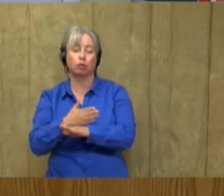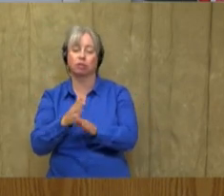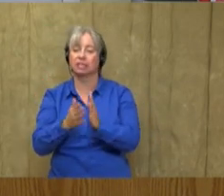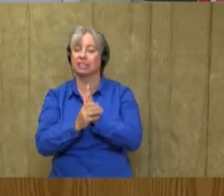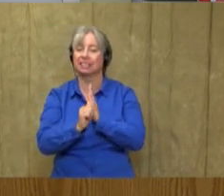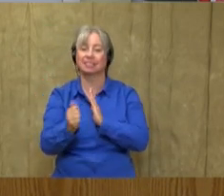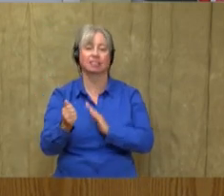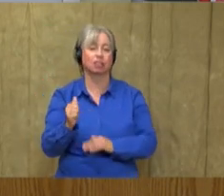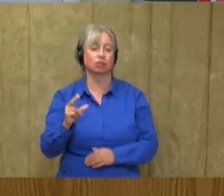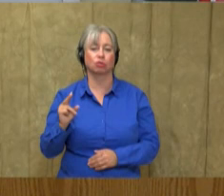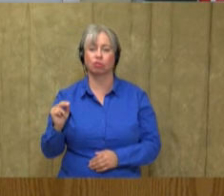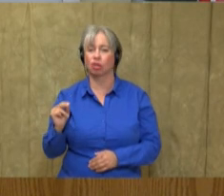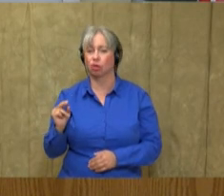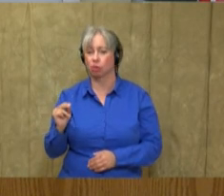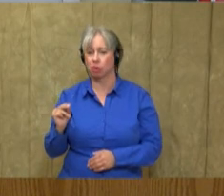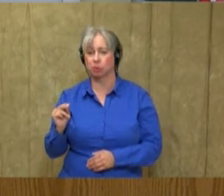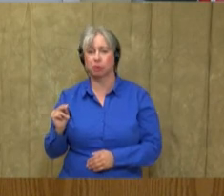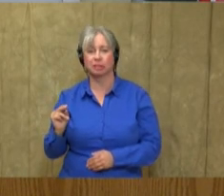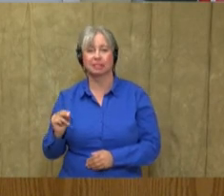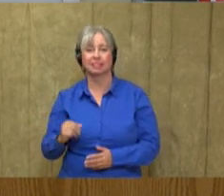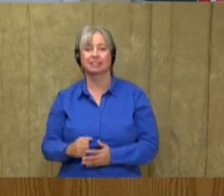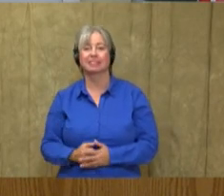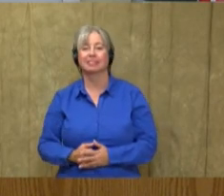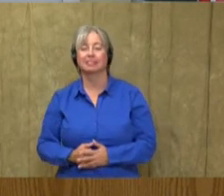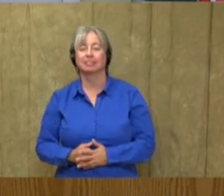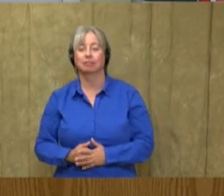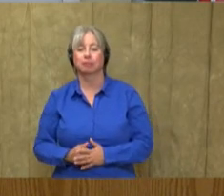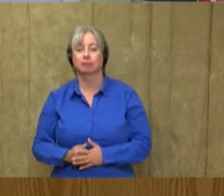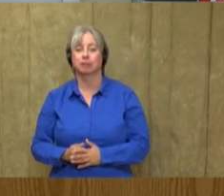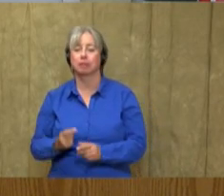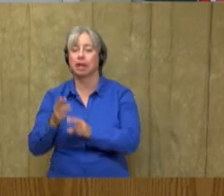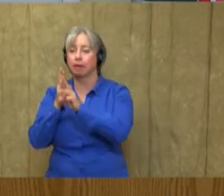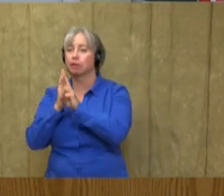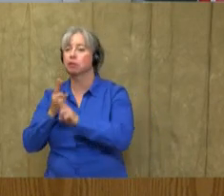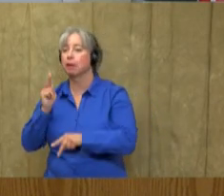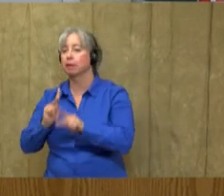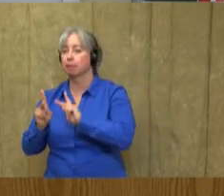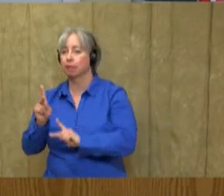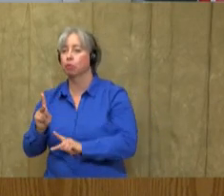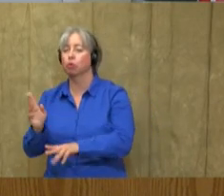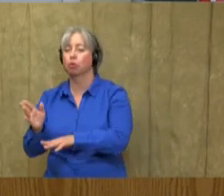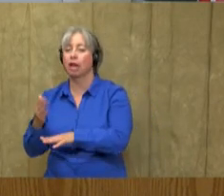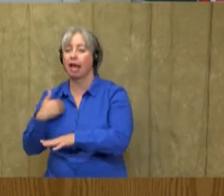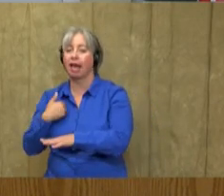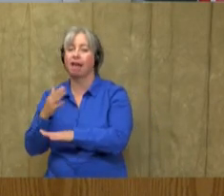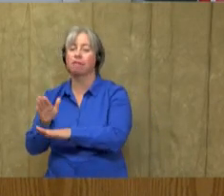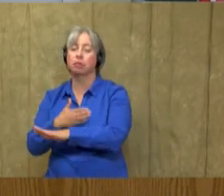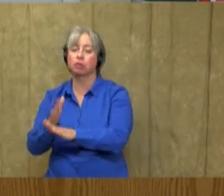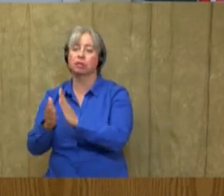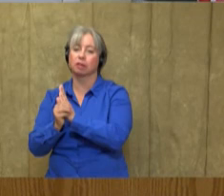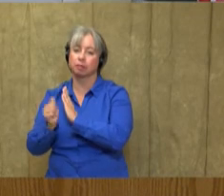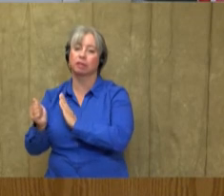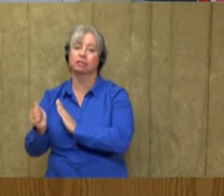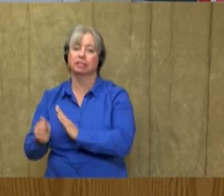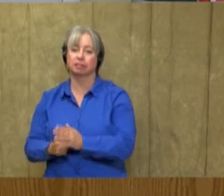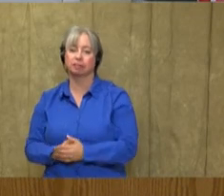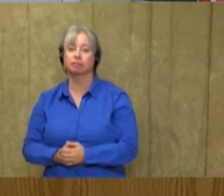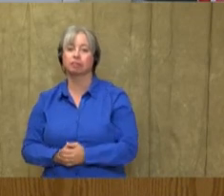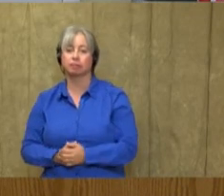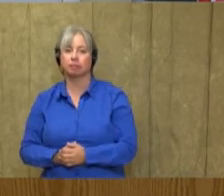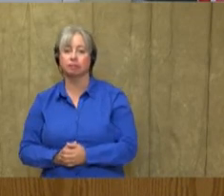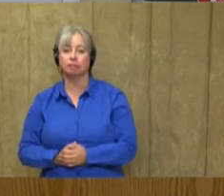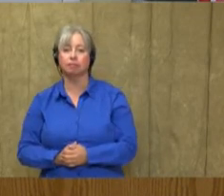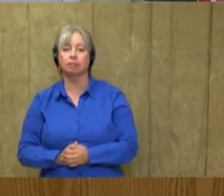playing in band, and I really respect somebody who has that ability, that talent. But a tuning fork works the same way that our drum